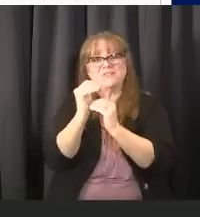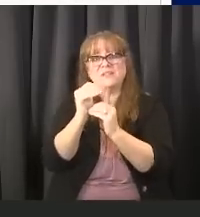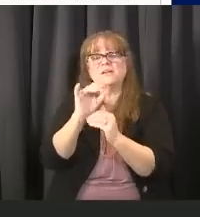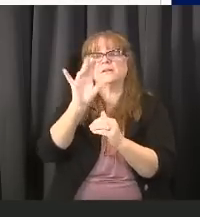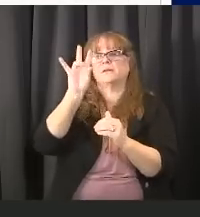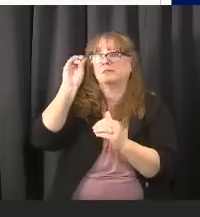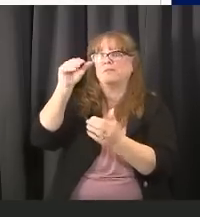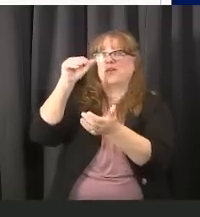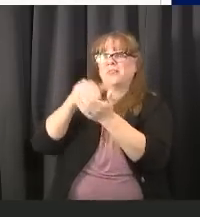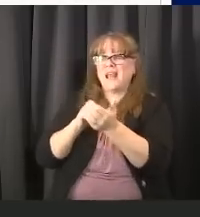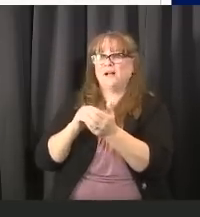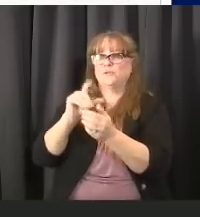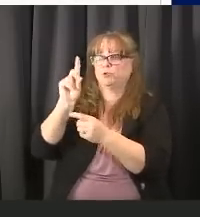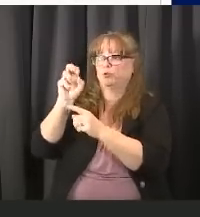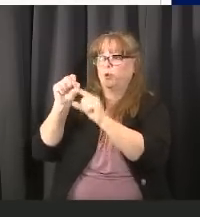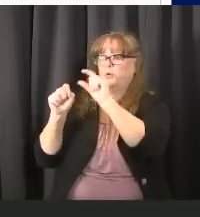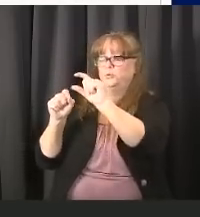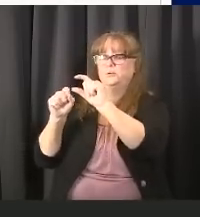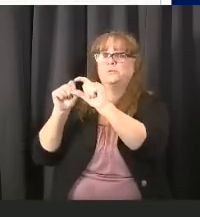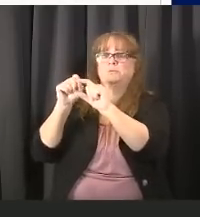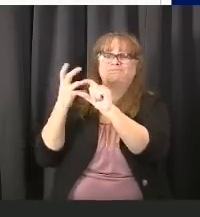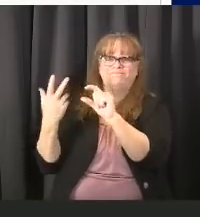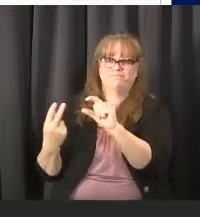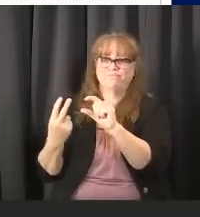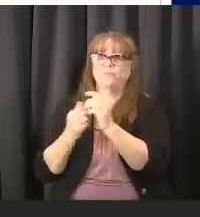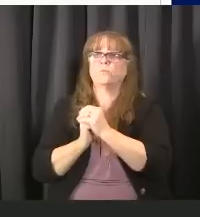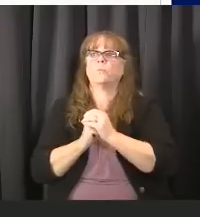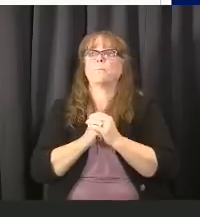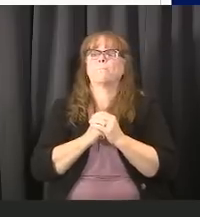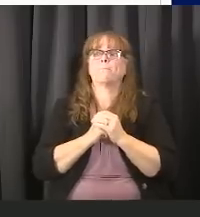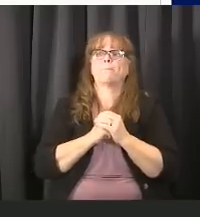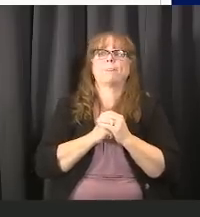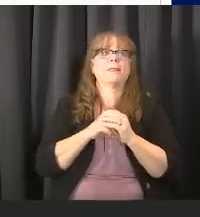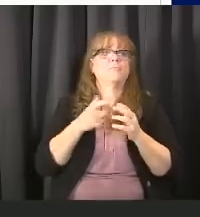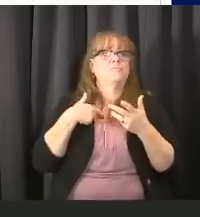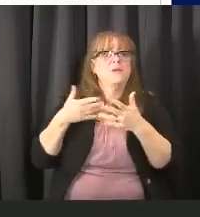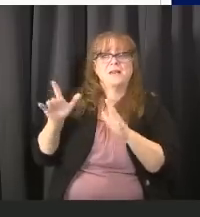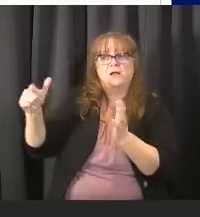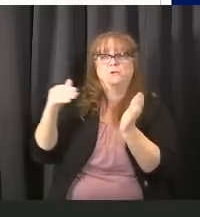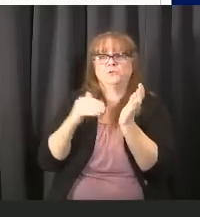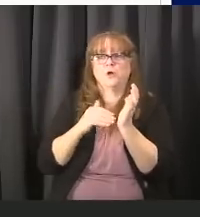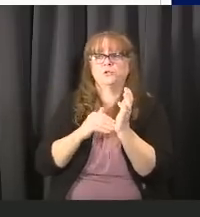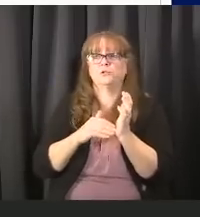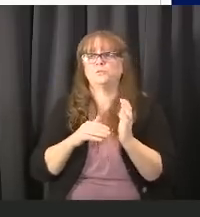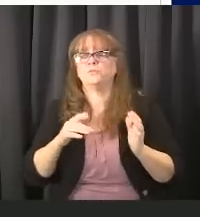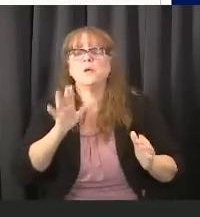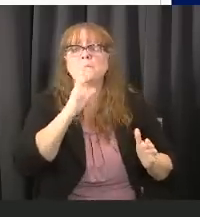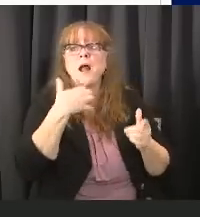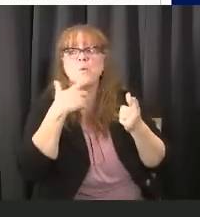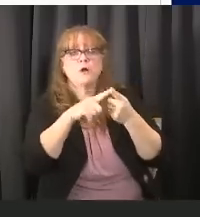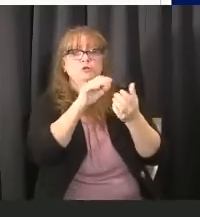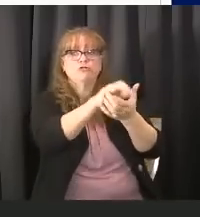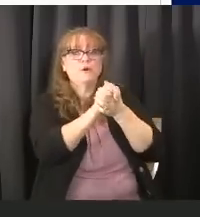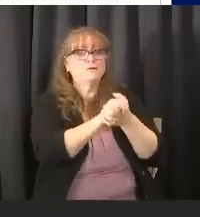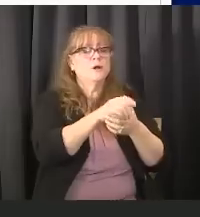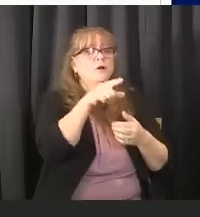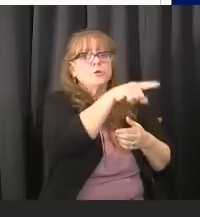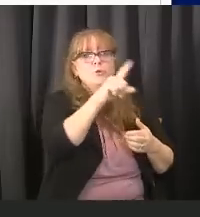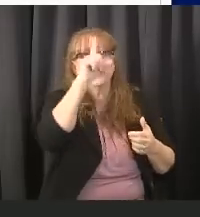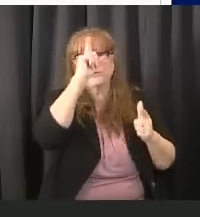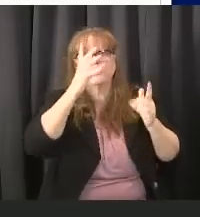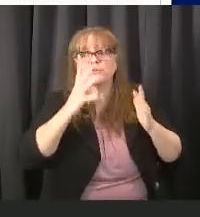And congratulations, Governor, and congratulations, Coloradans, because Colorado has done a remarkable job with COVID. It's